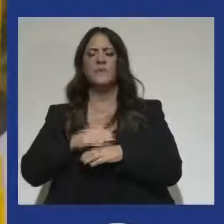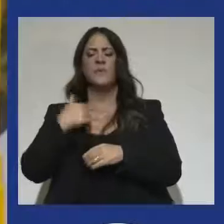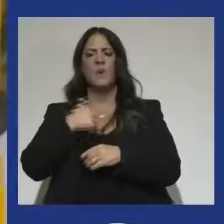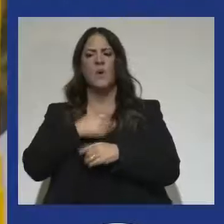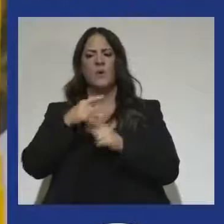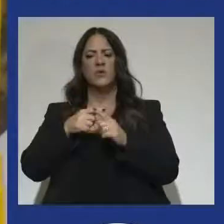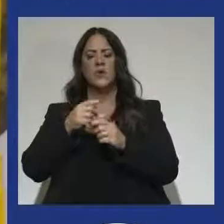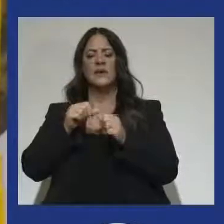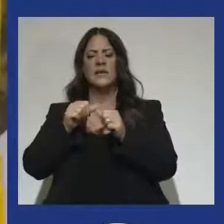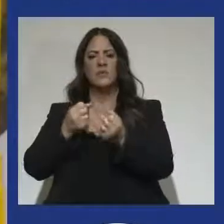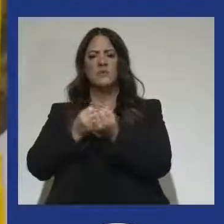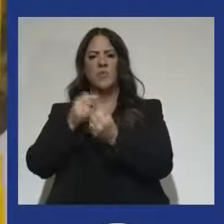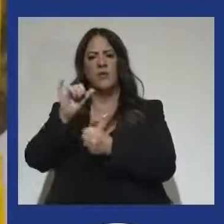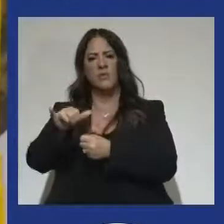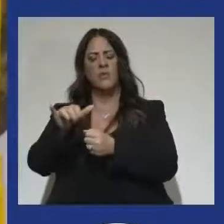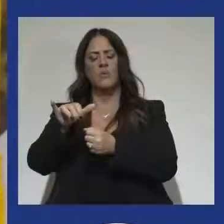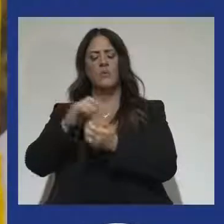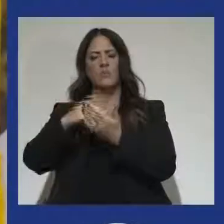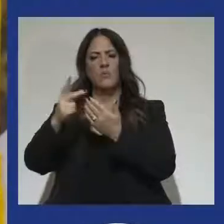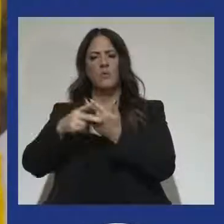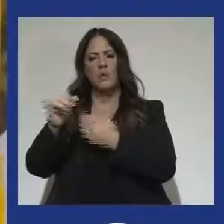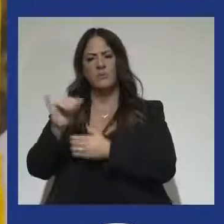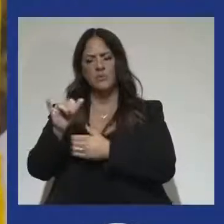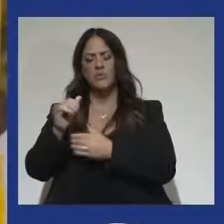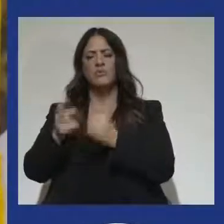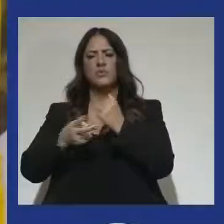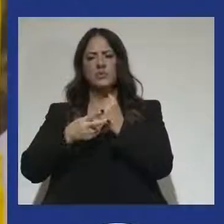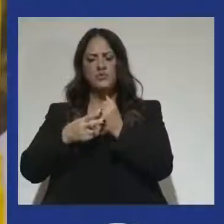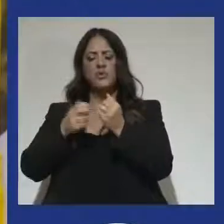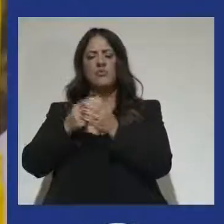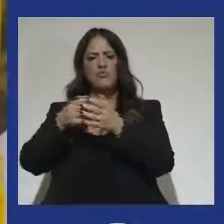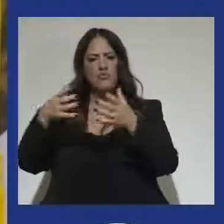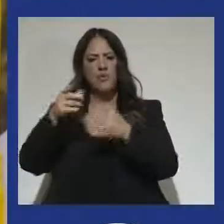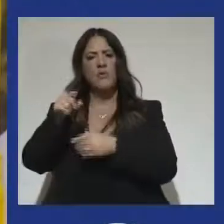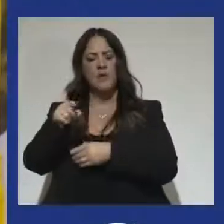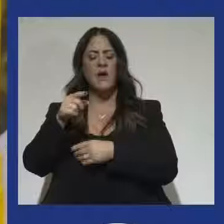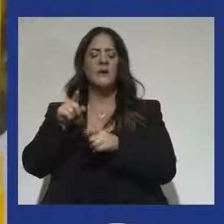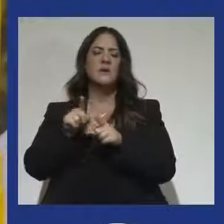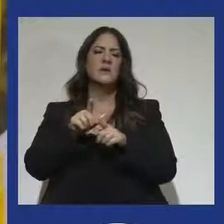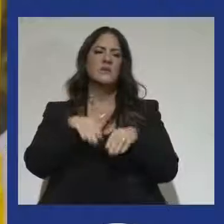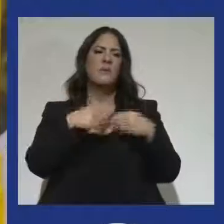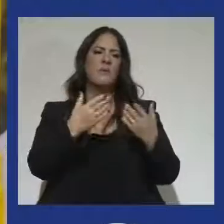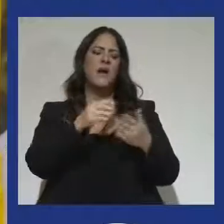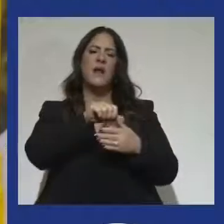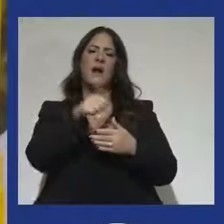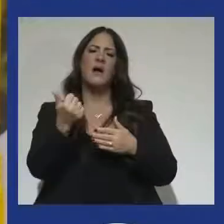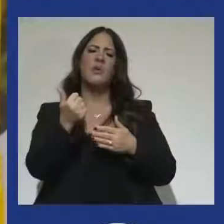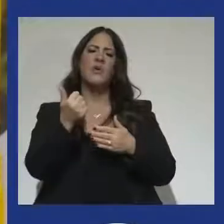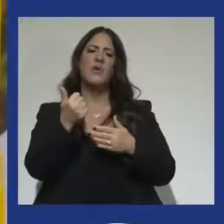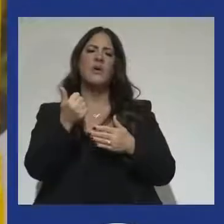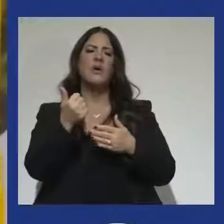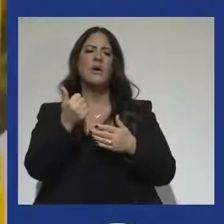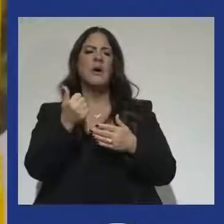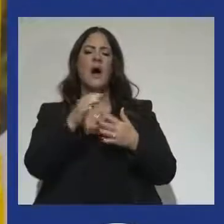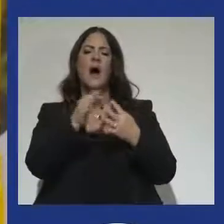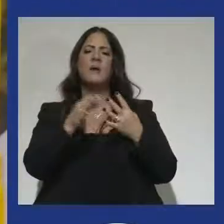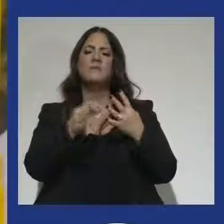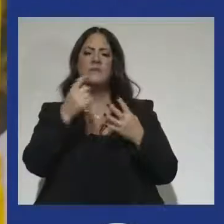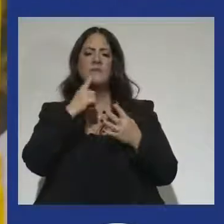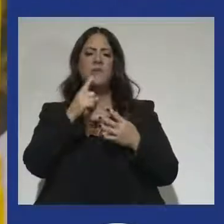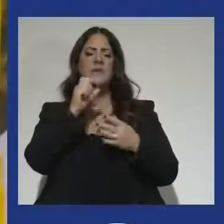those homes to both preserve and grow the availability of those low-cost options for seniors.